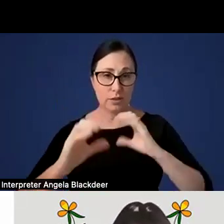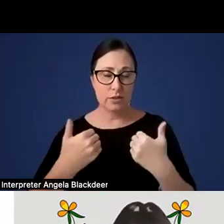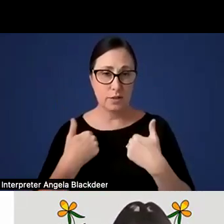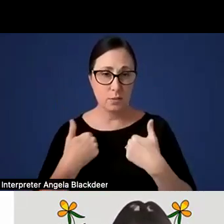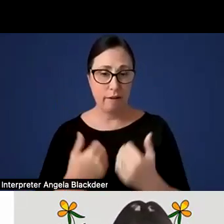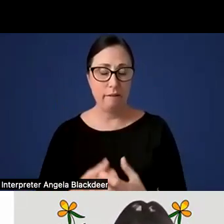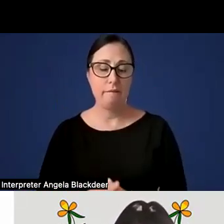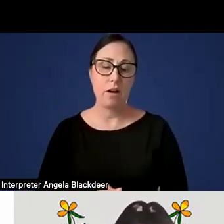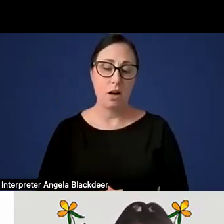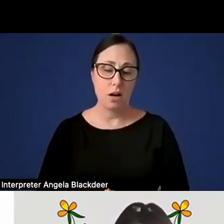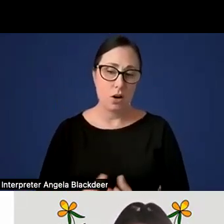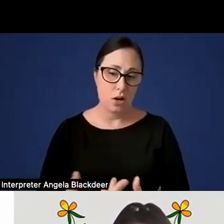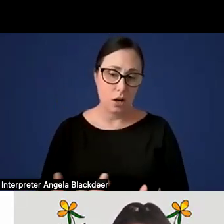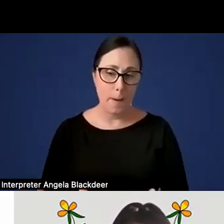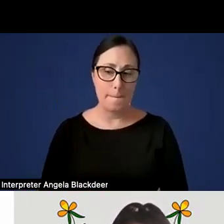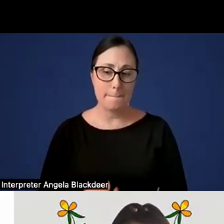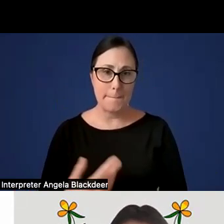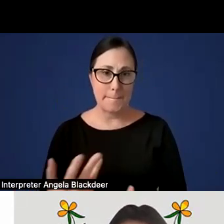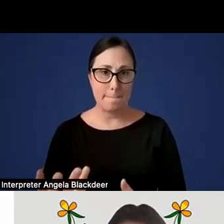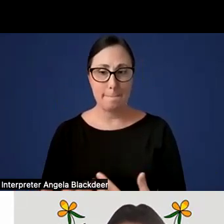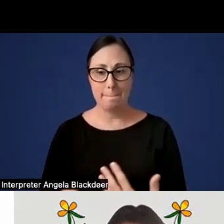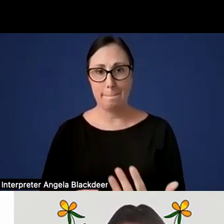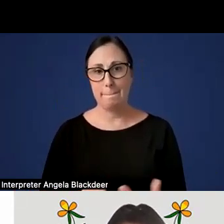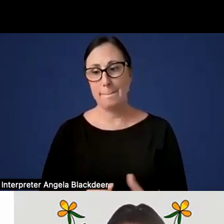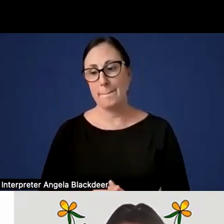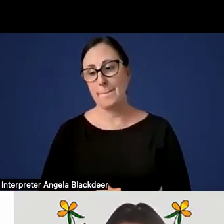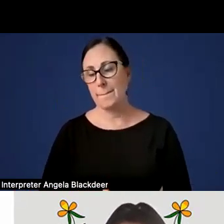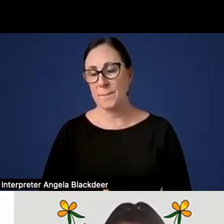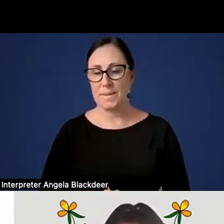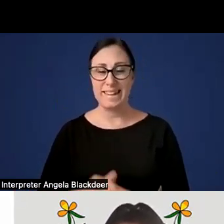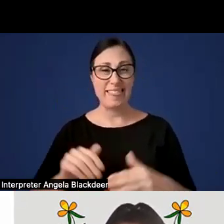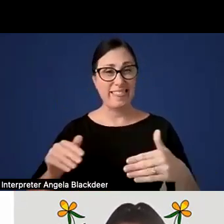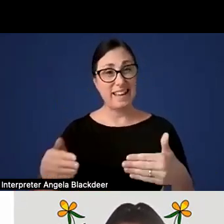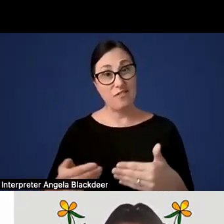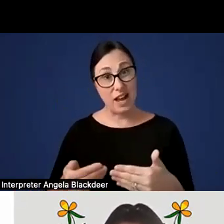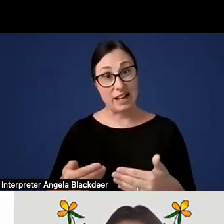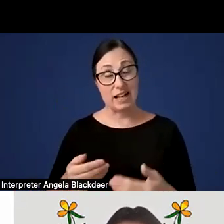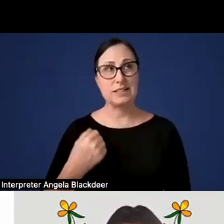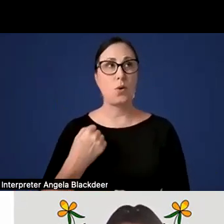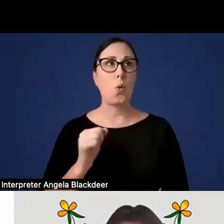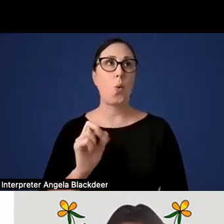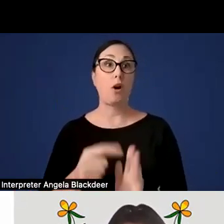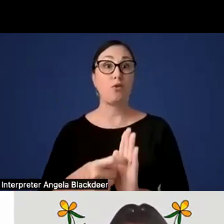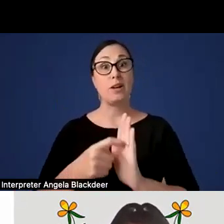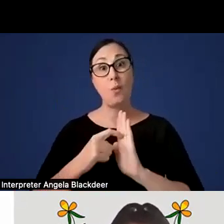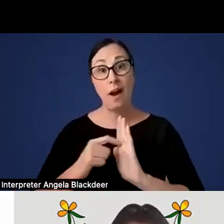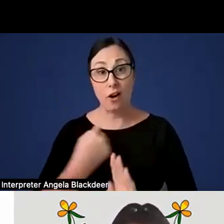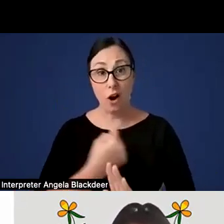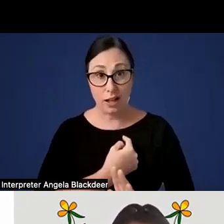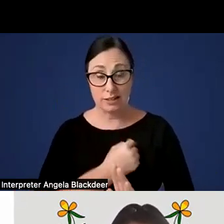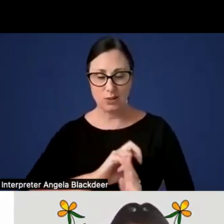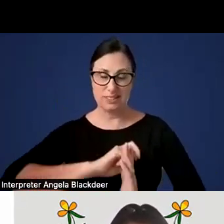are, um, you know, invite us or obligate us to delve into the